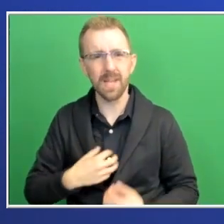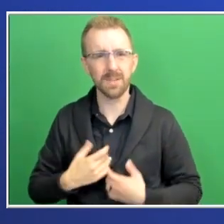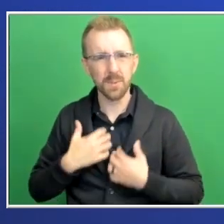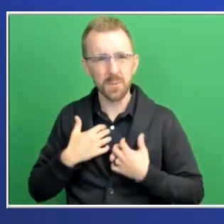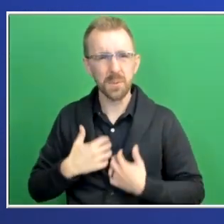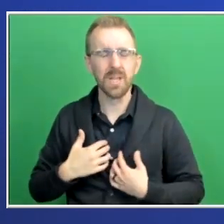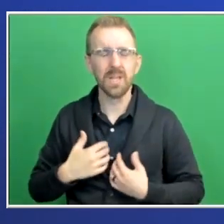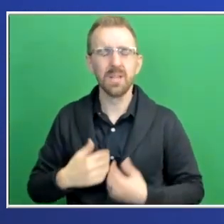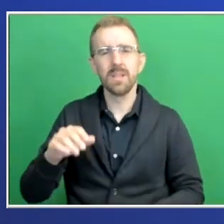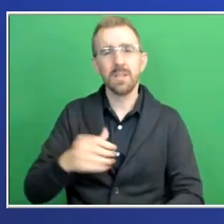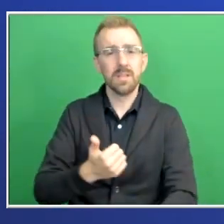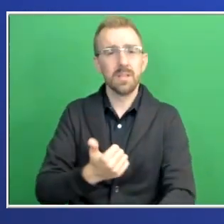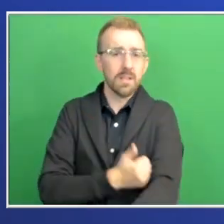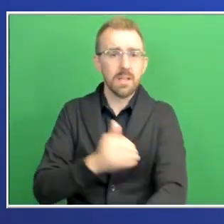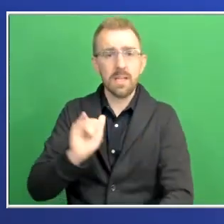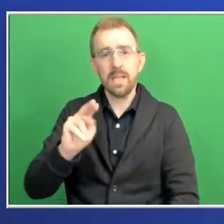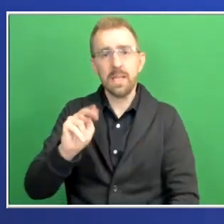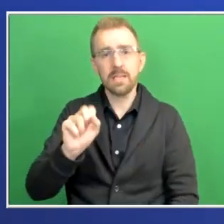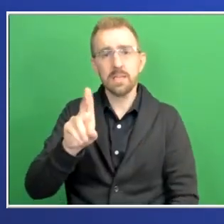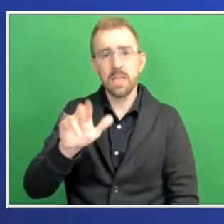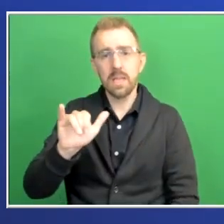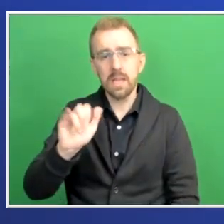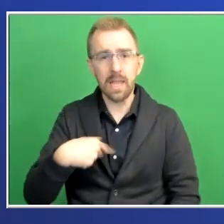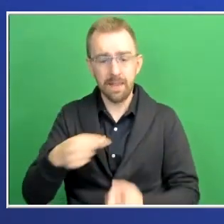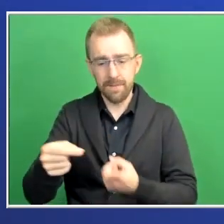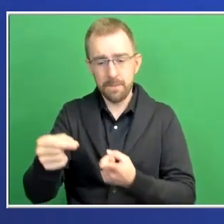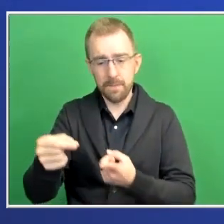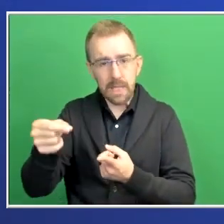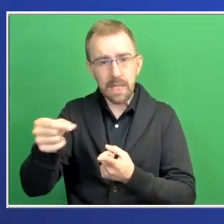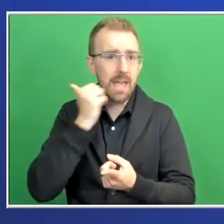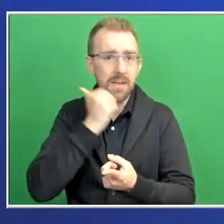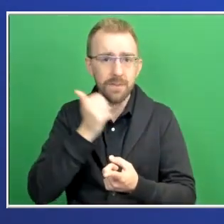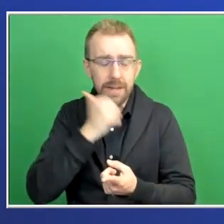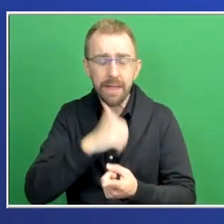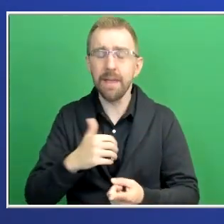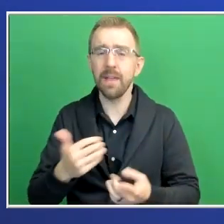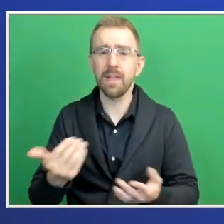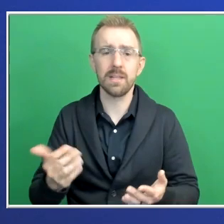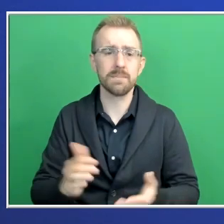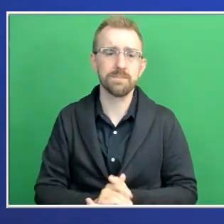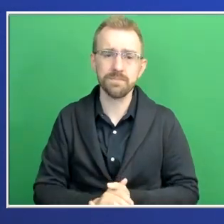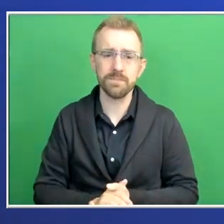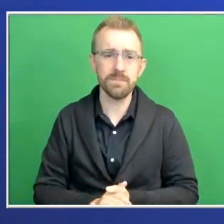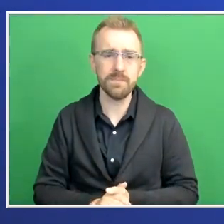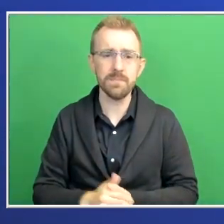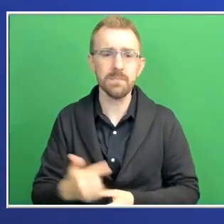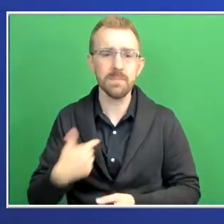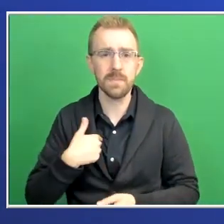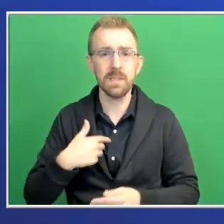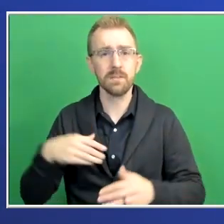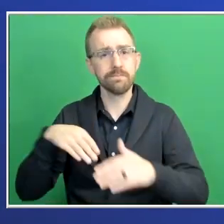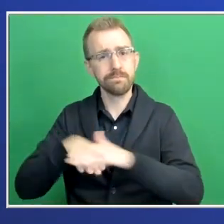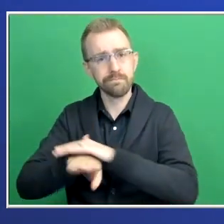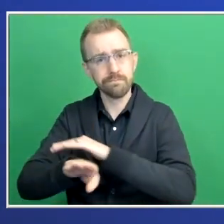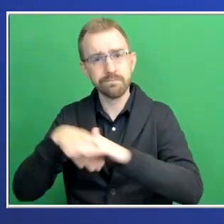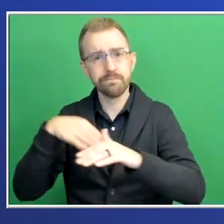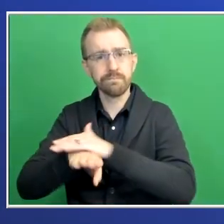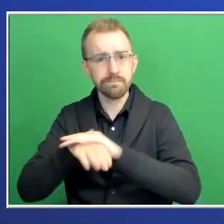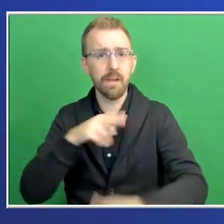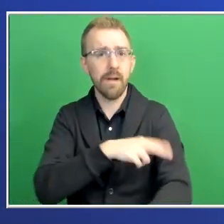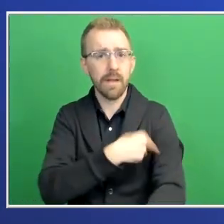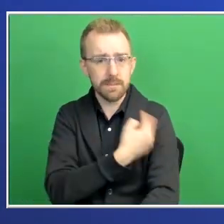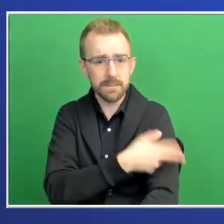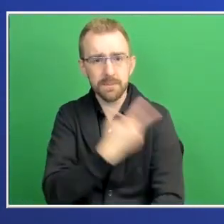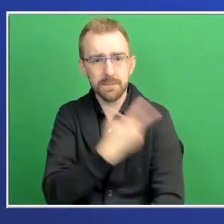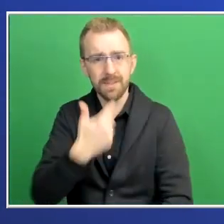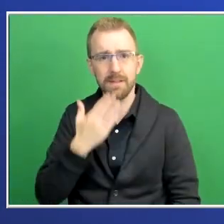insulin. I was pricking my finger every day. I was in and out the hospital due to my diabetes,